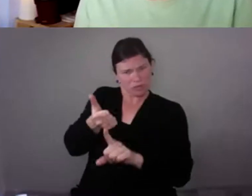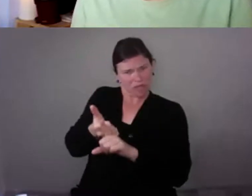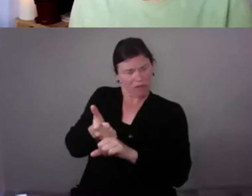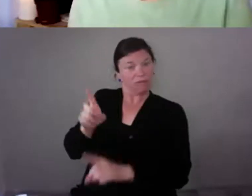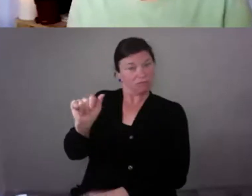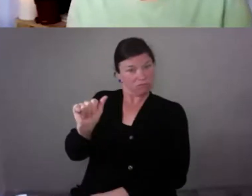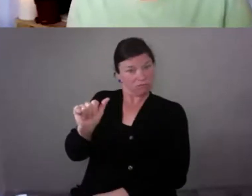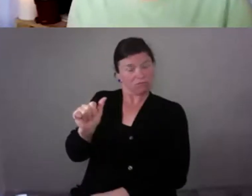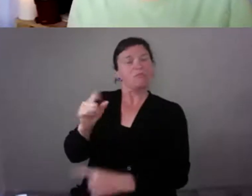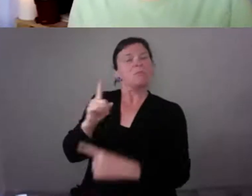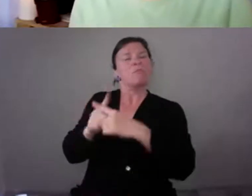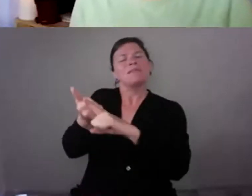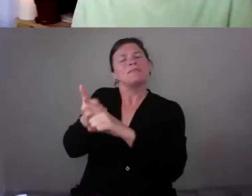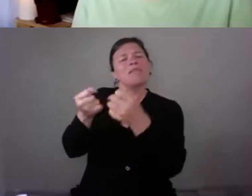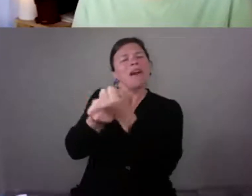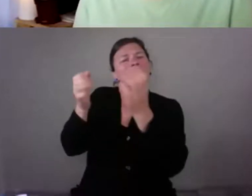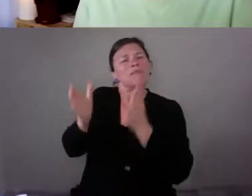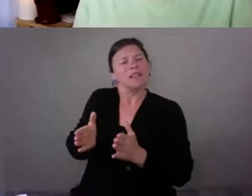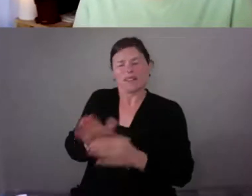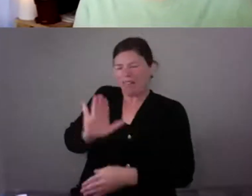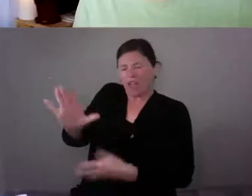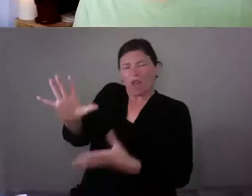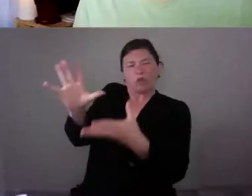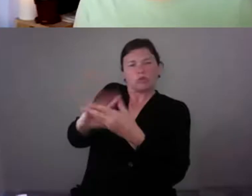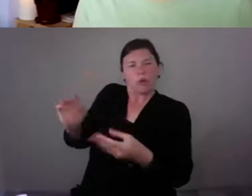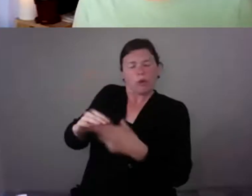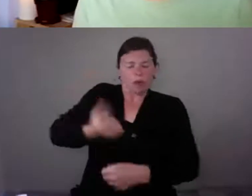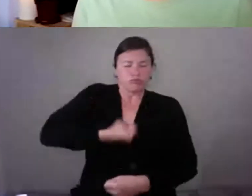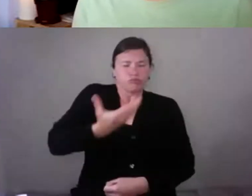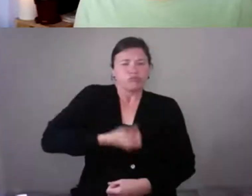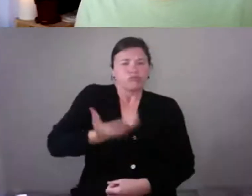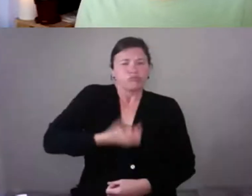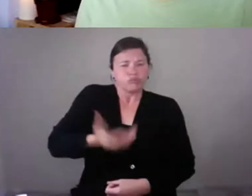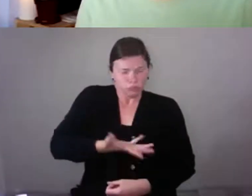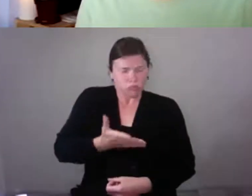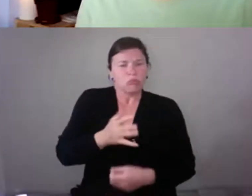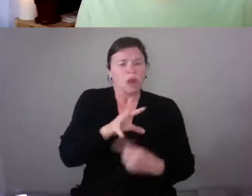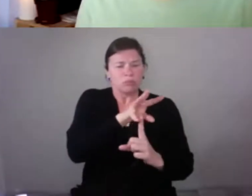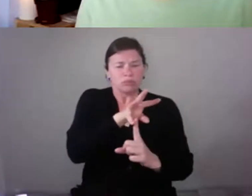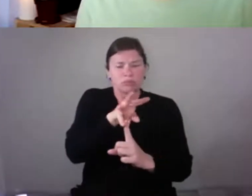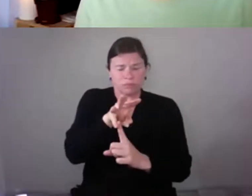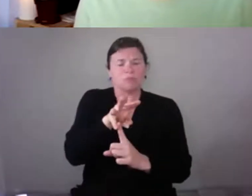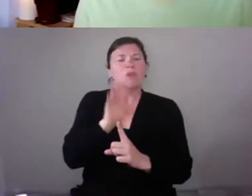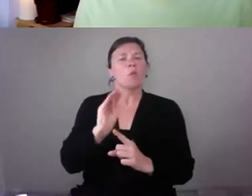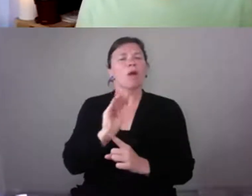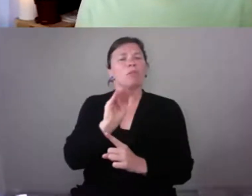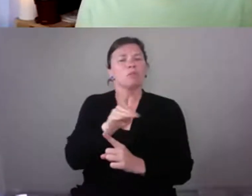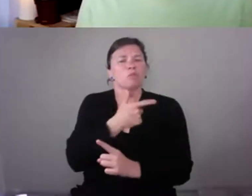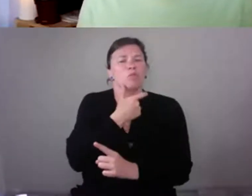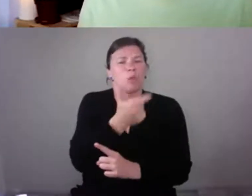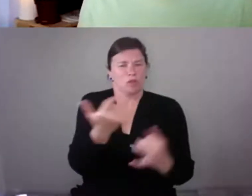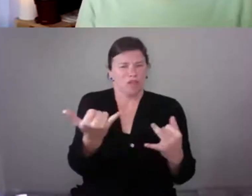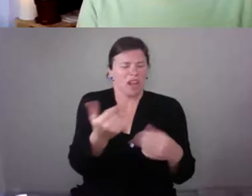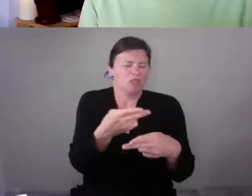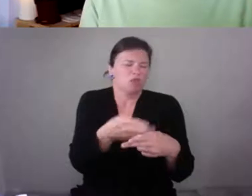hopefully get a YouTube link up pretty soon so you can see these stories via another format besides